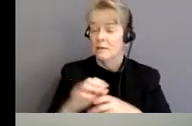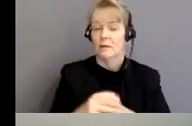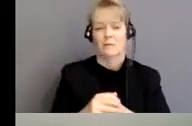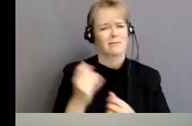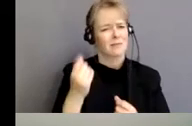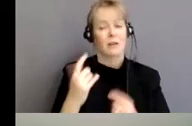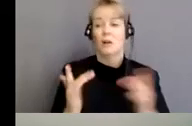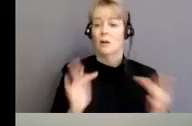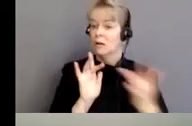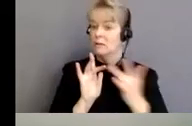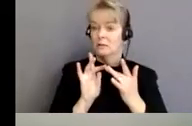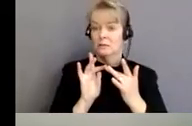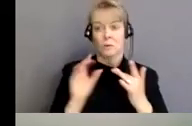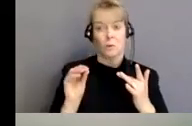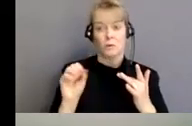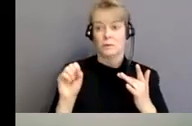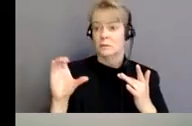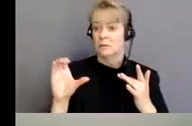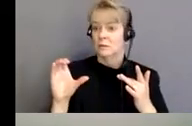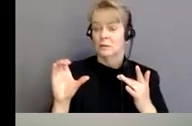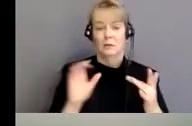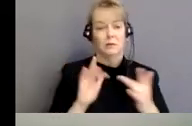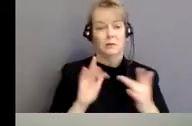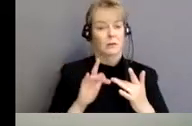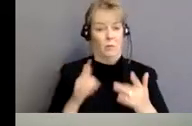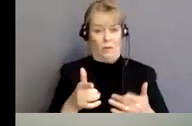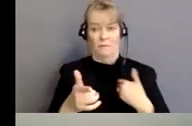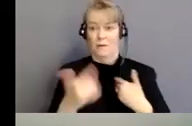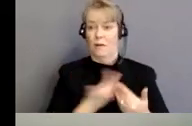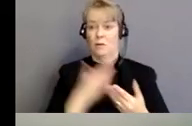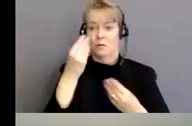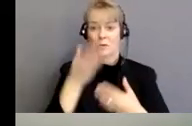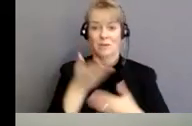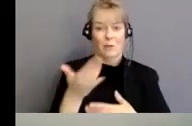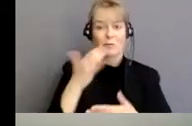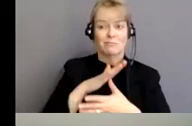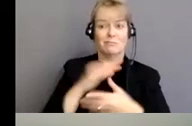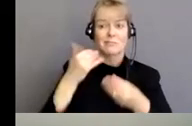Contact us. Well, we've got the OSC contact information. Our main number is